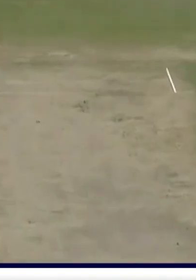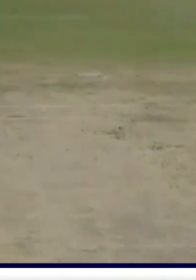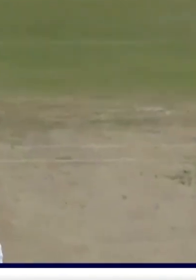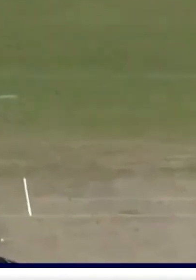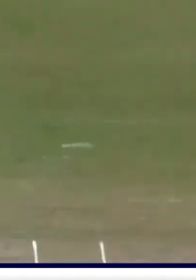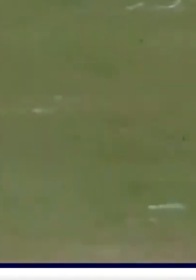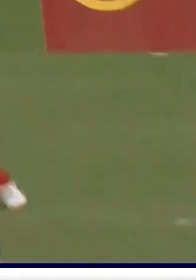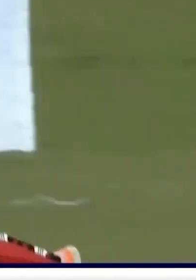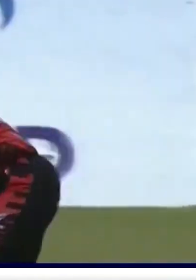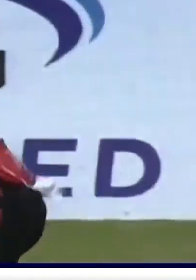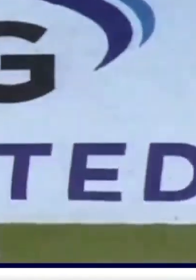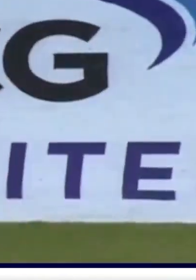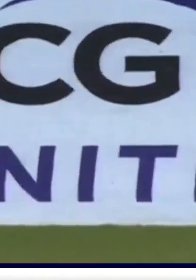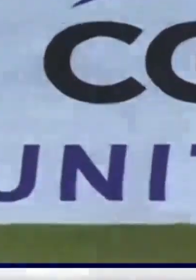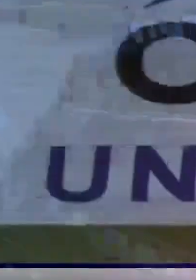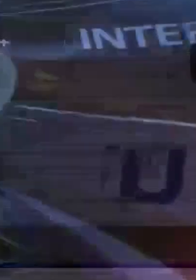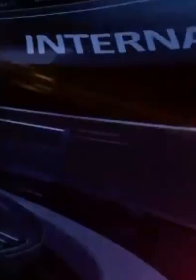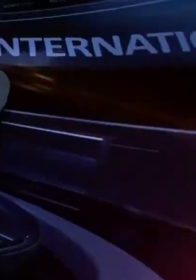Cup final.